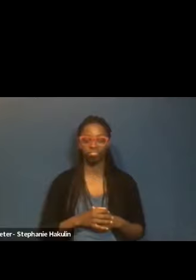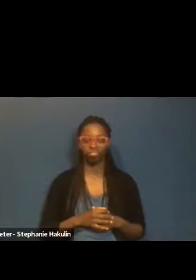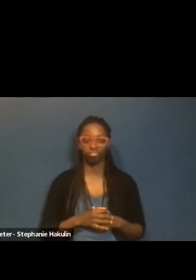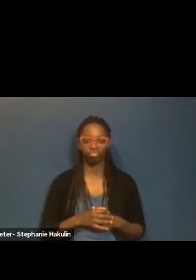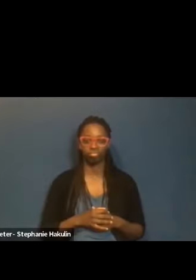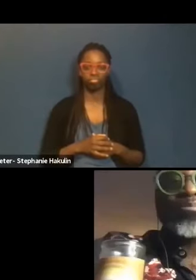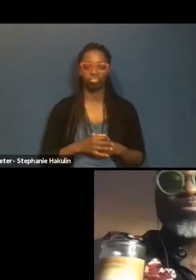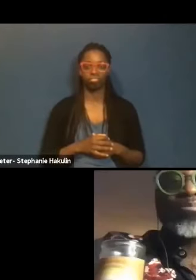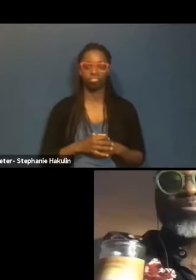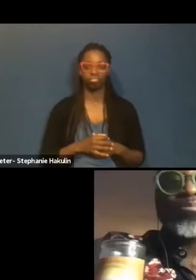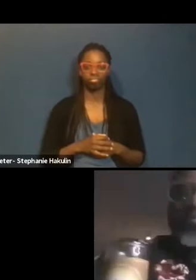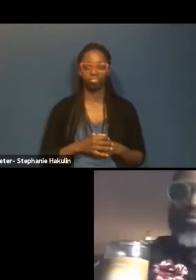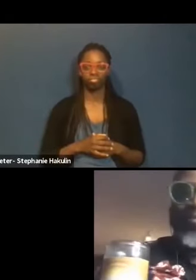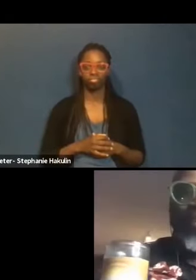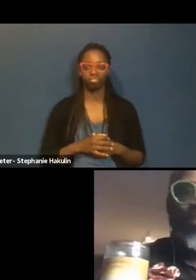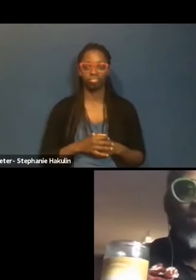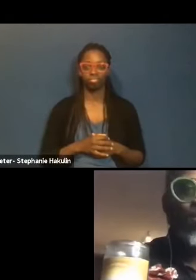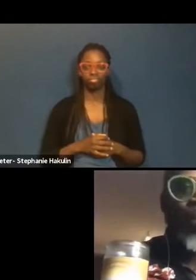Wow.